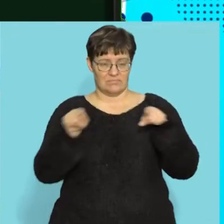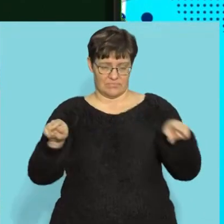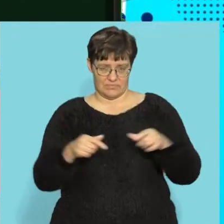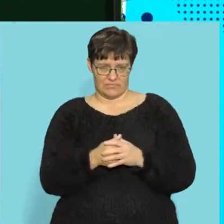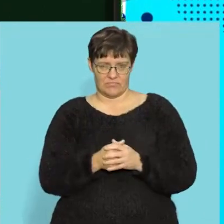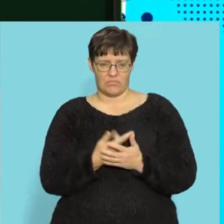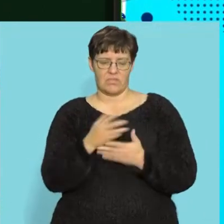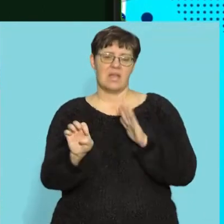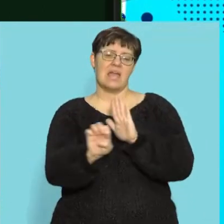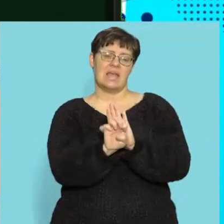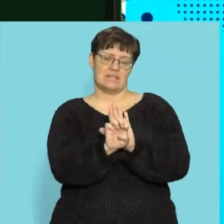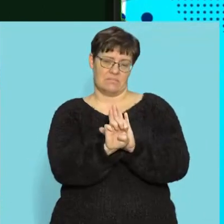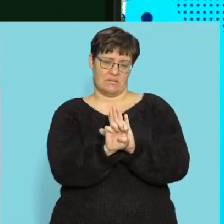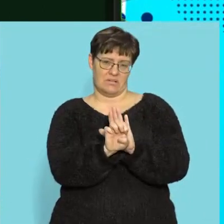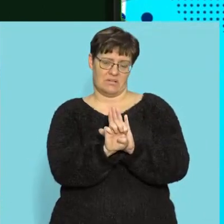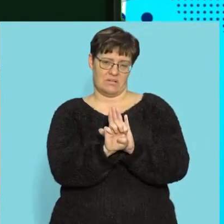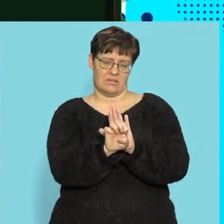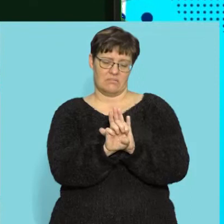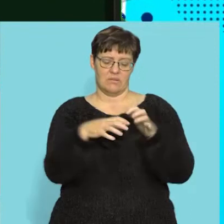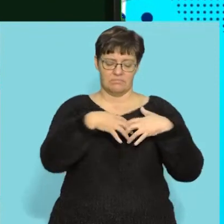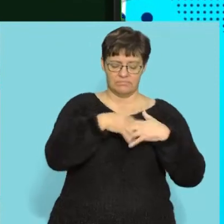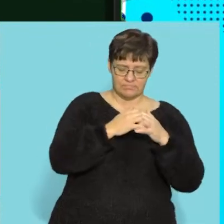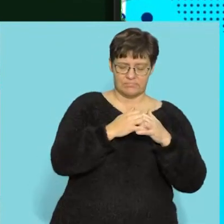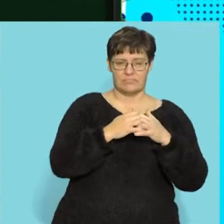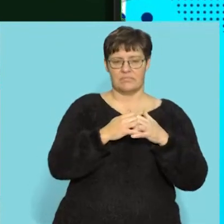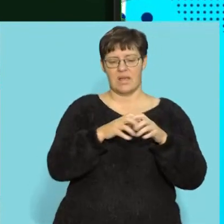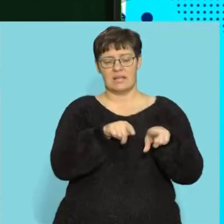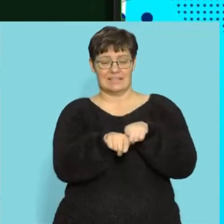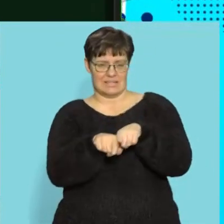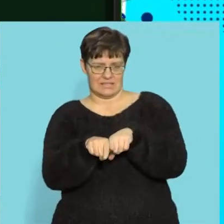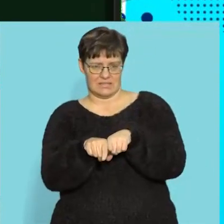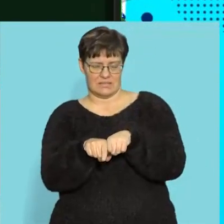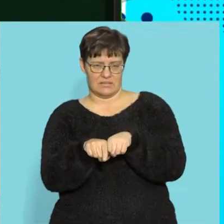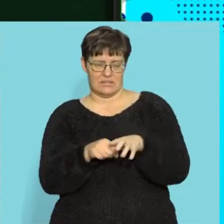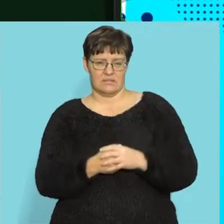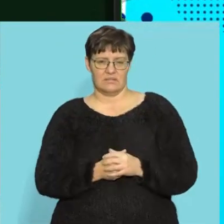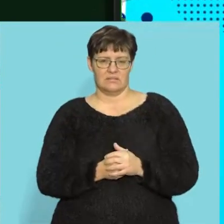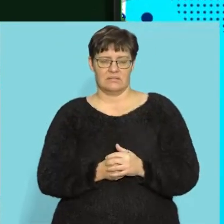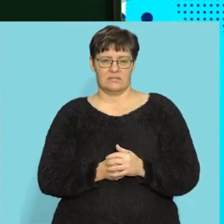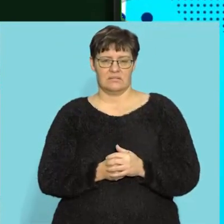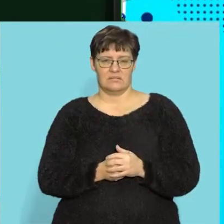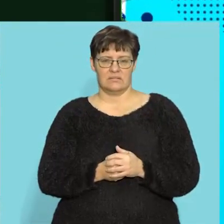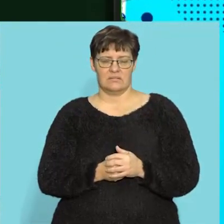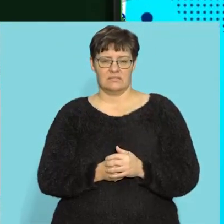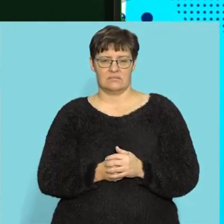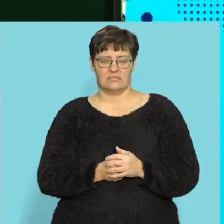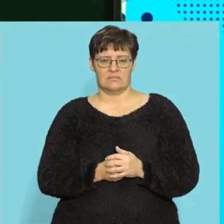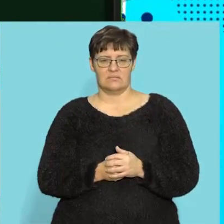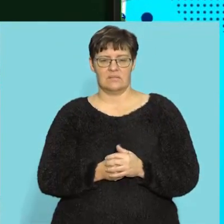of them. So this is just an example on how we design experiment, and also we managed to look at